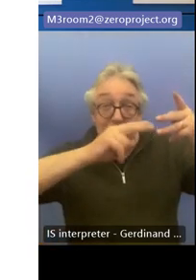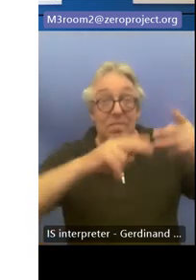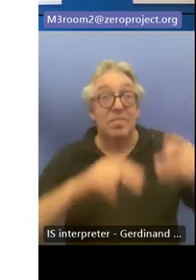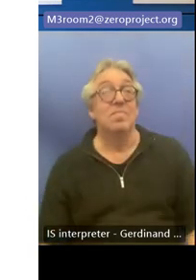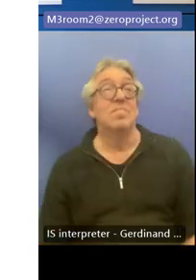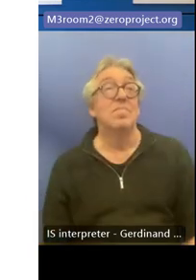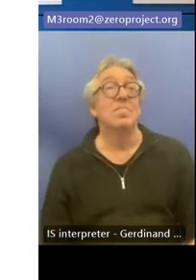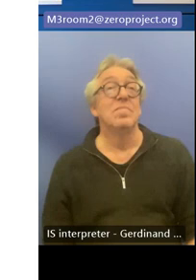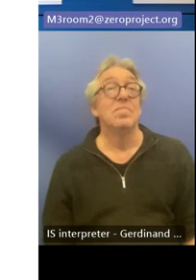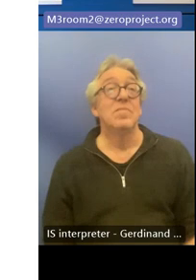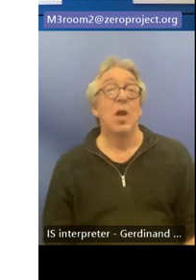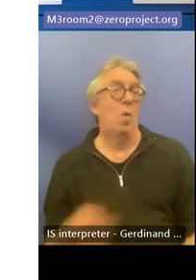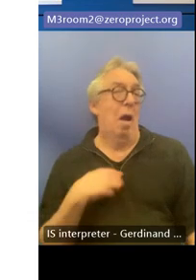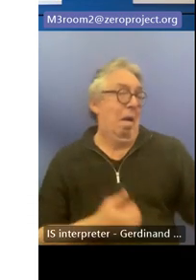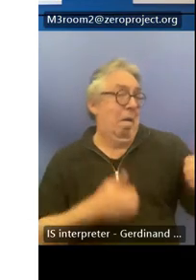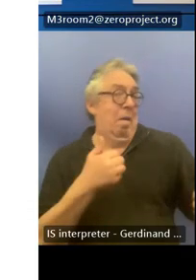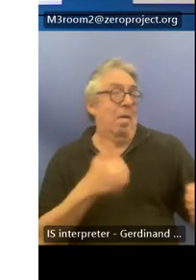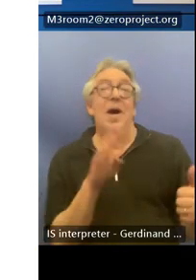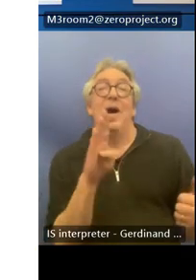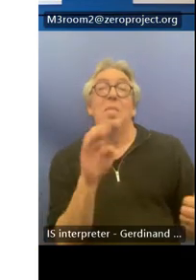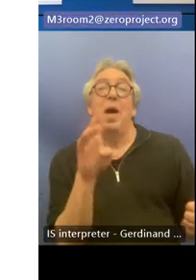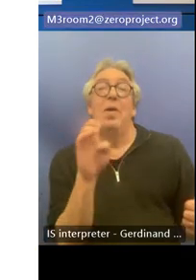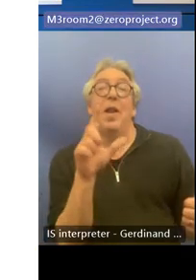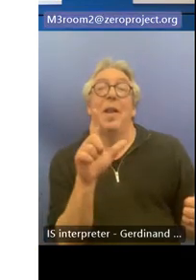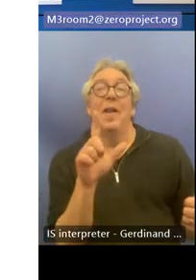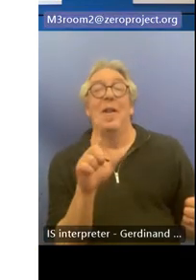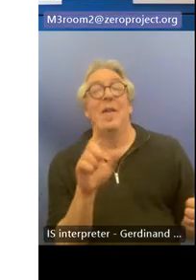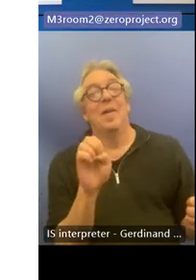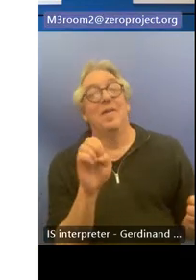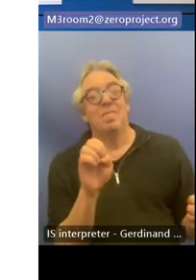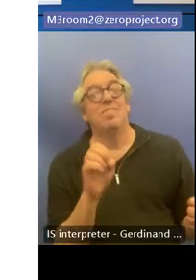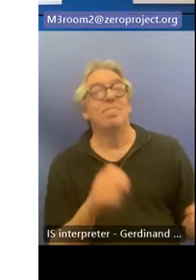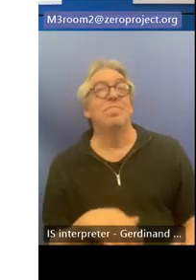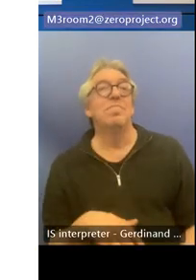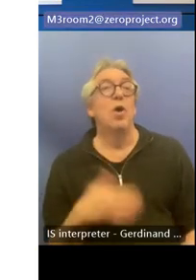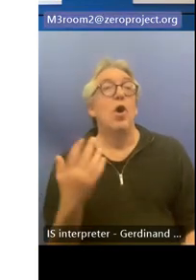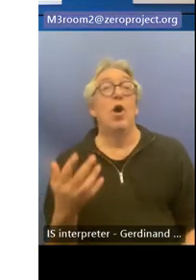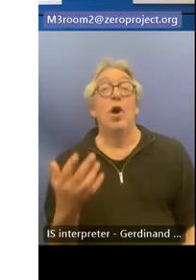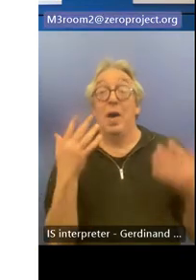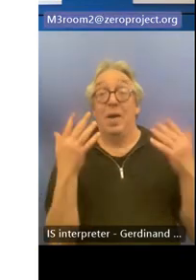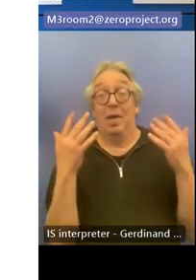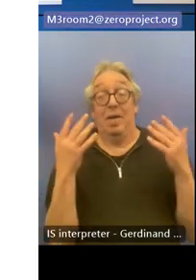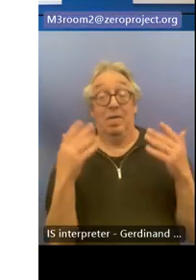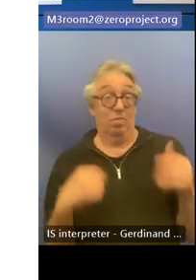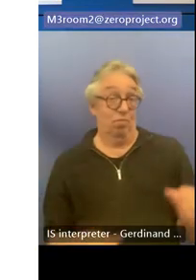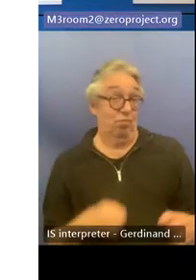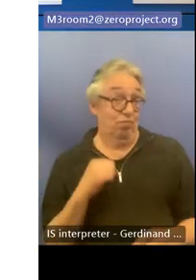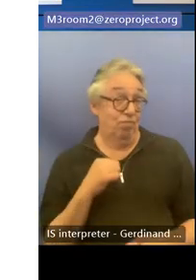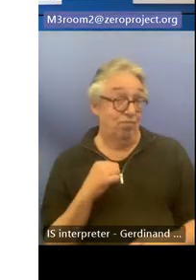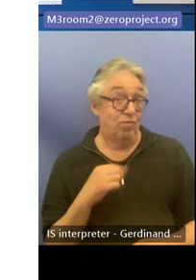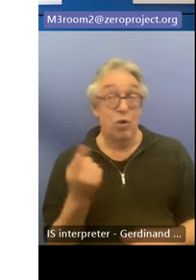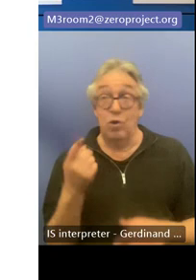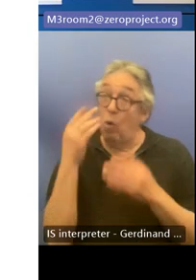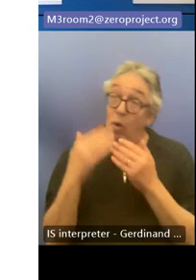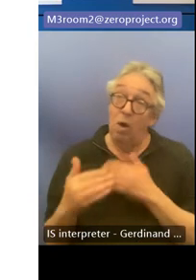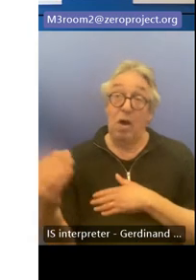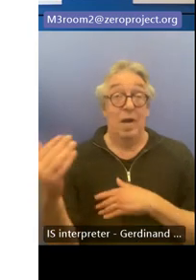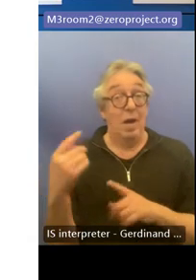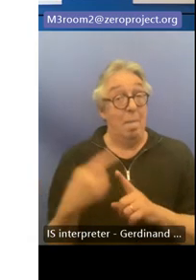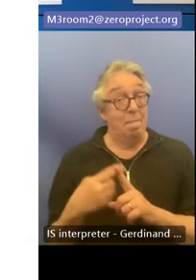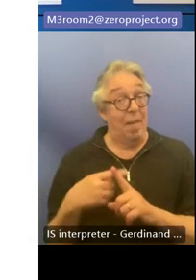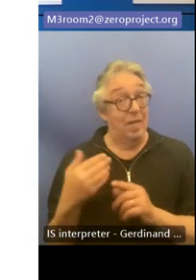Yes, but we're really proud of that, too. So, the outlook, what do you want to achieve the next months and